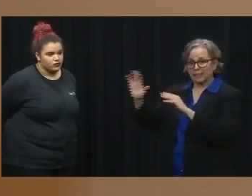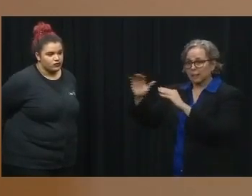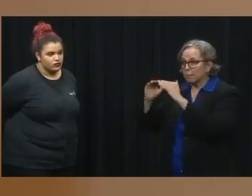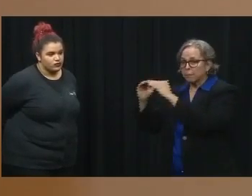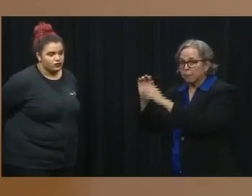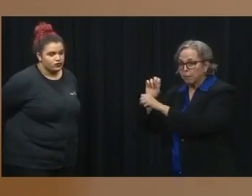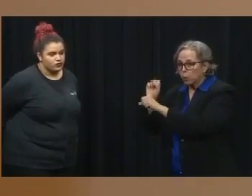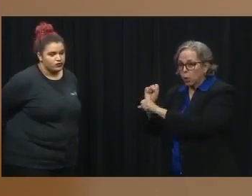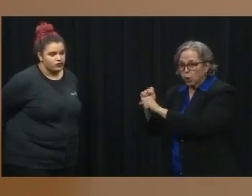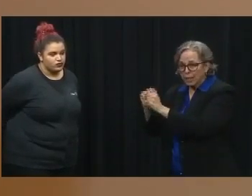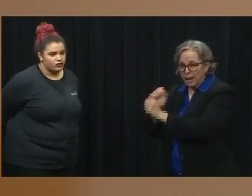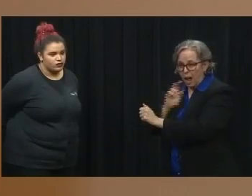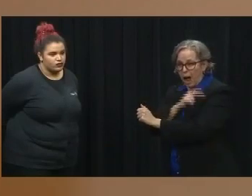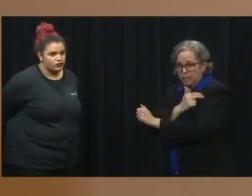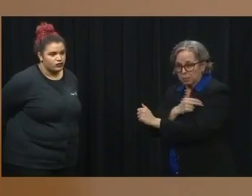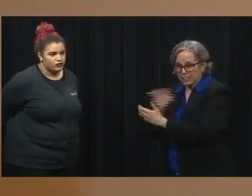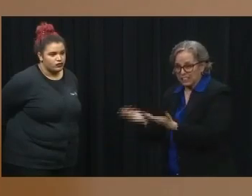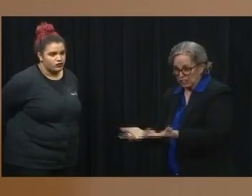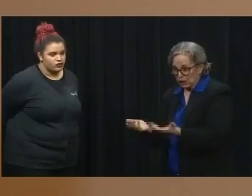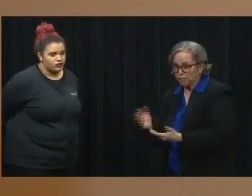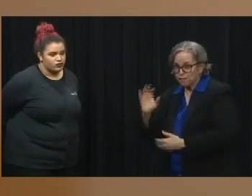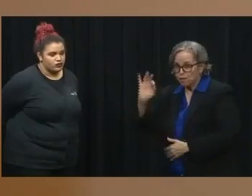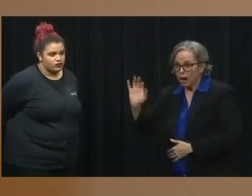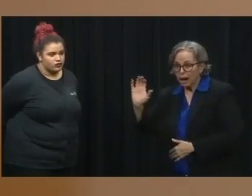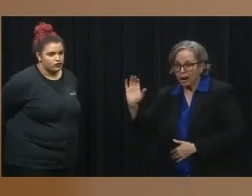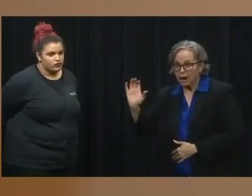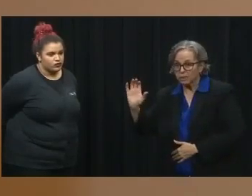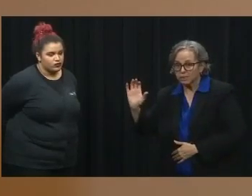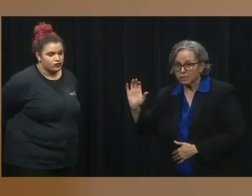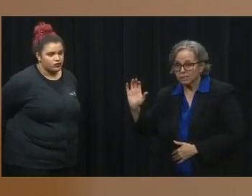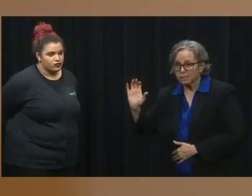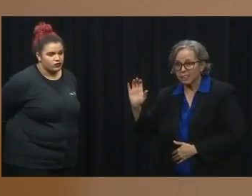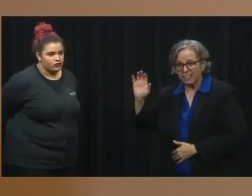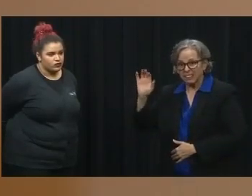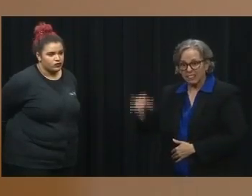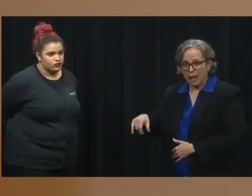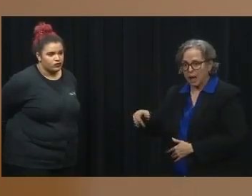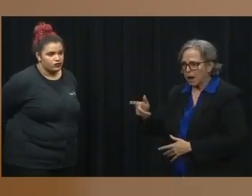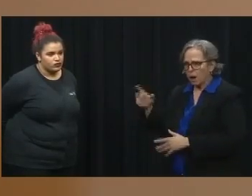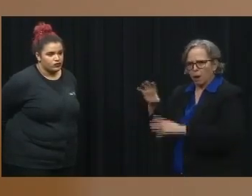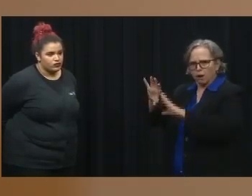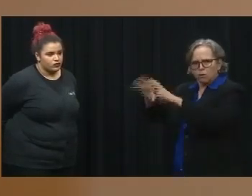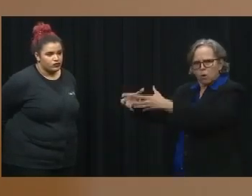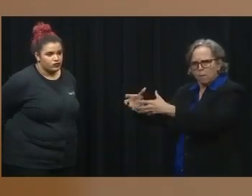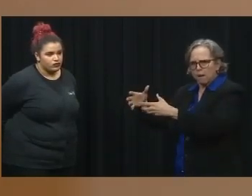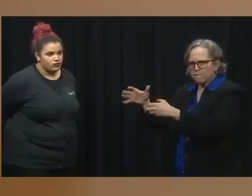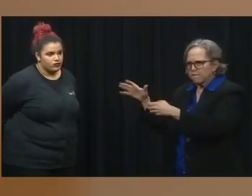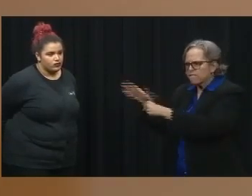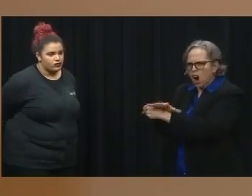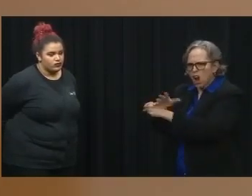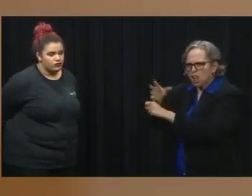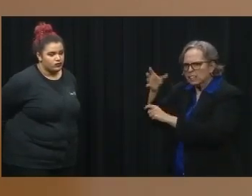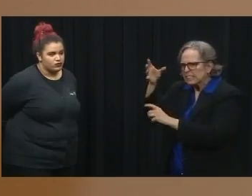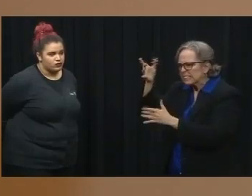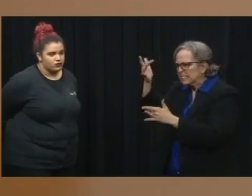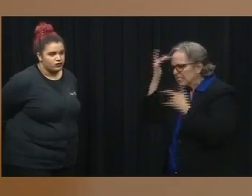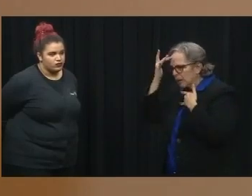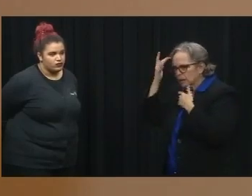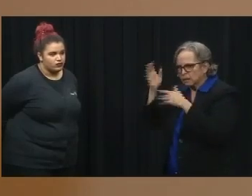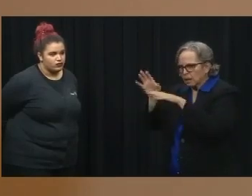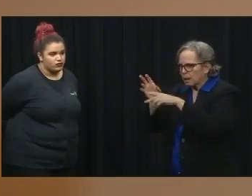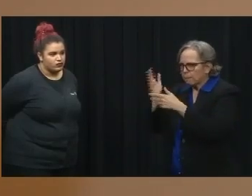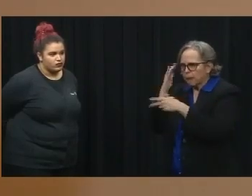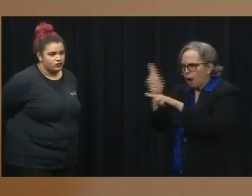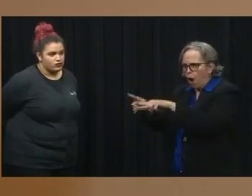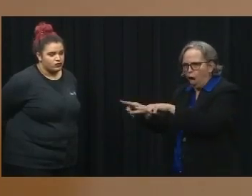hospital right here in Franklin County. Their floor is full of sick people. Not all of those might even get